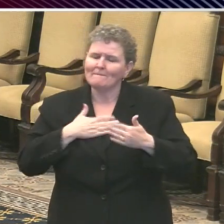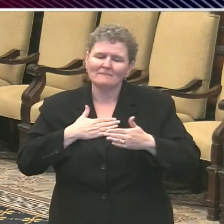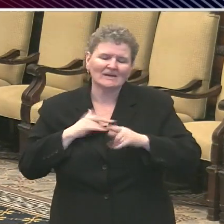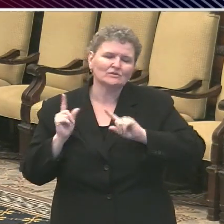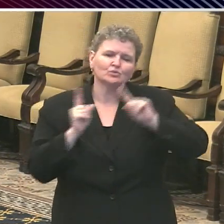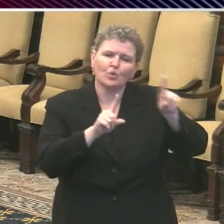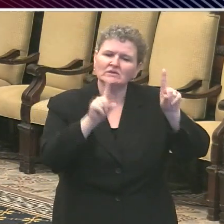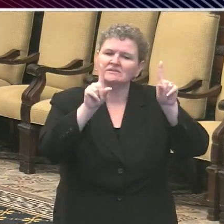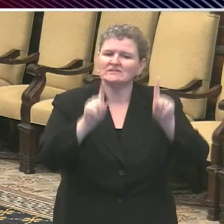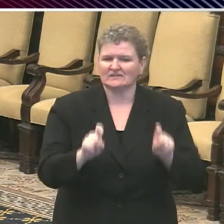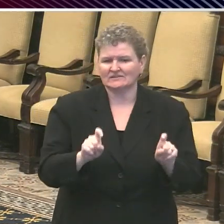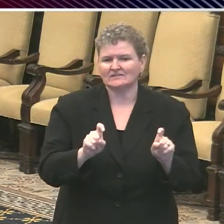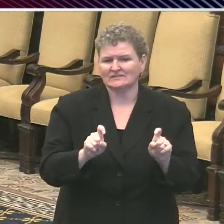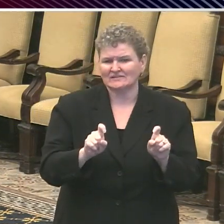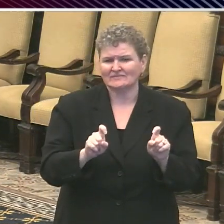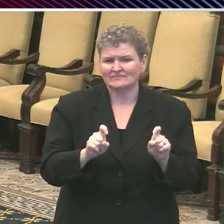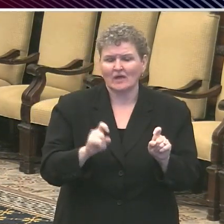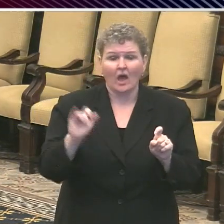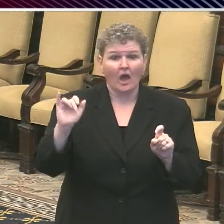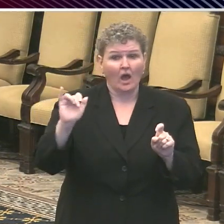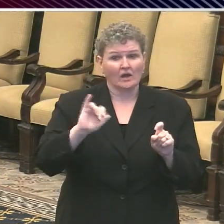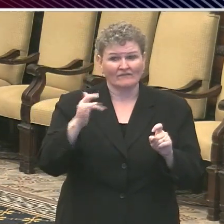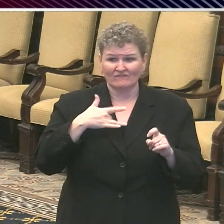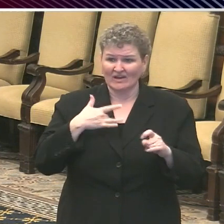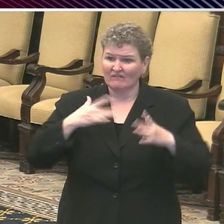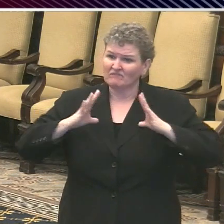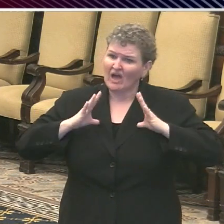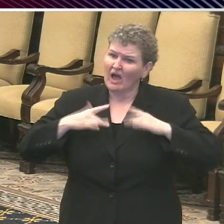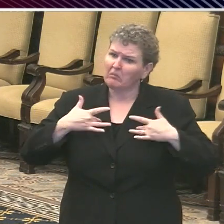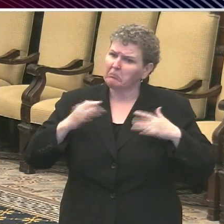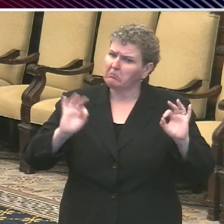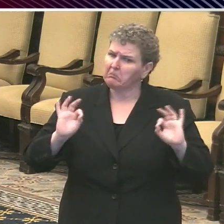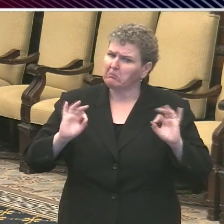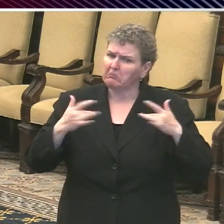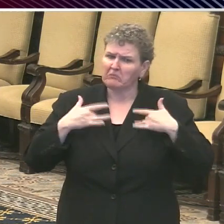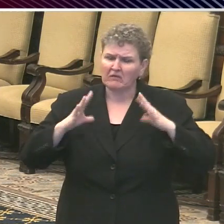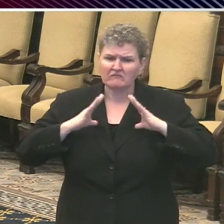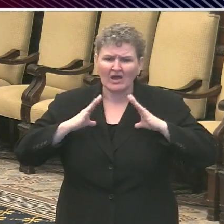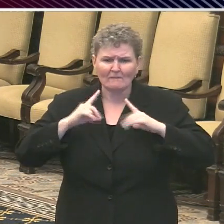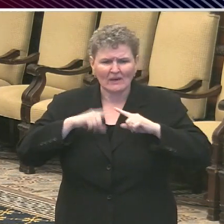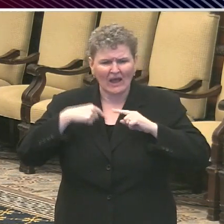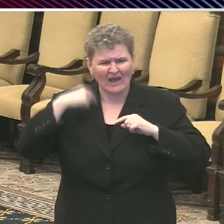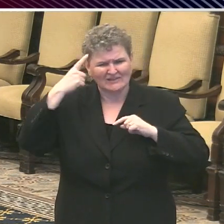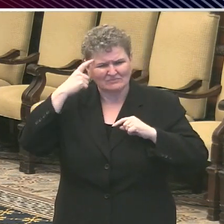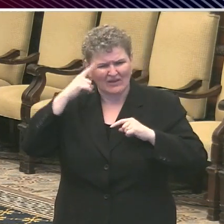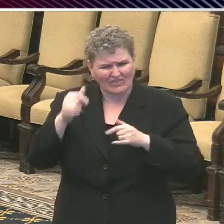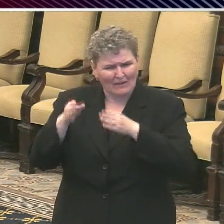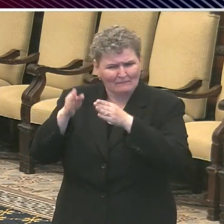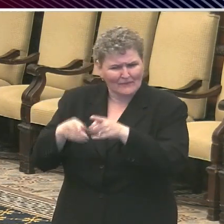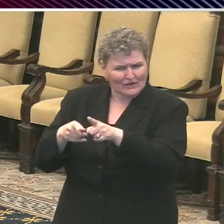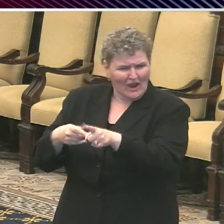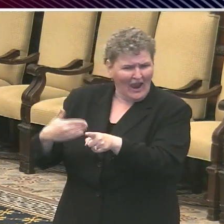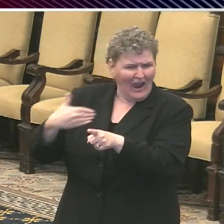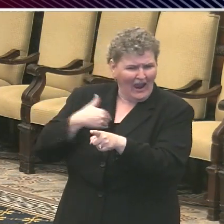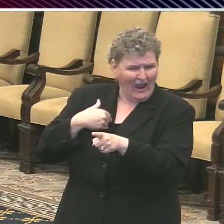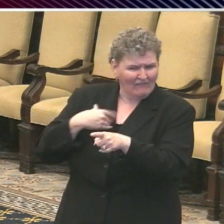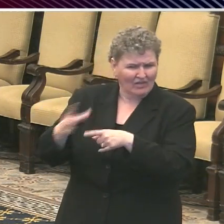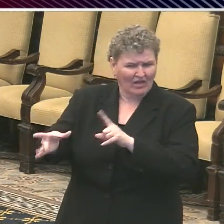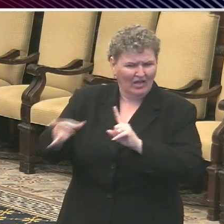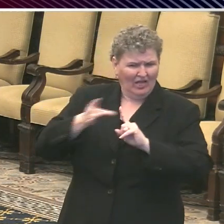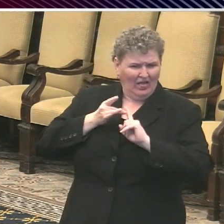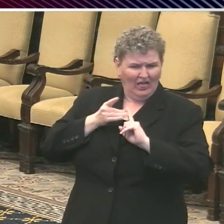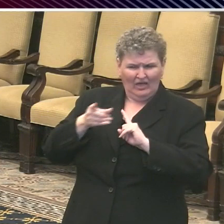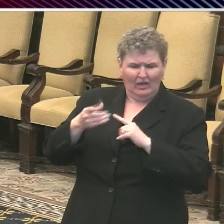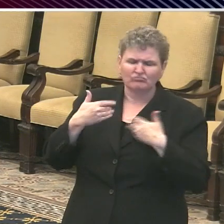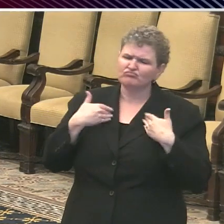Likewise, we added people who don't have symptoms, but who have had a known or suspected exposure to someone with coronavirus in the previous 7 days. So we may